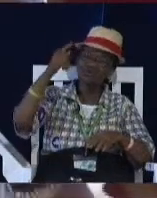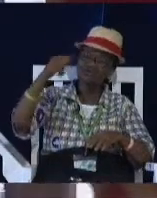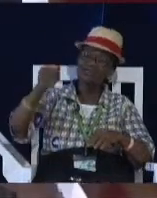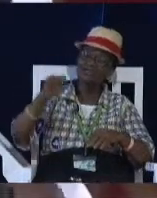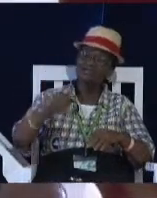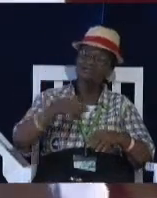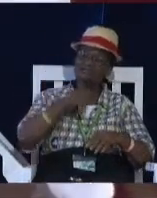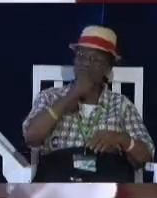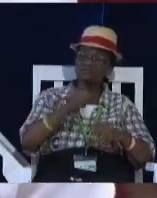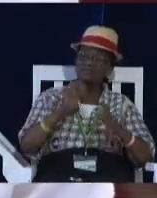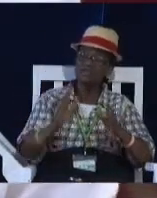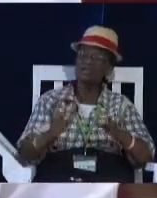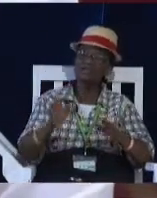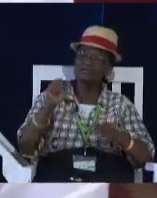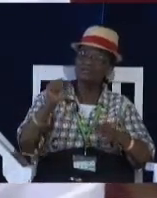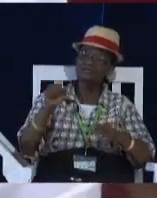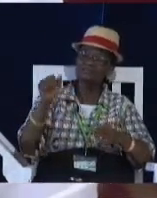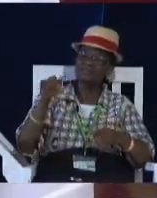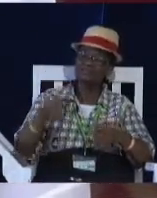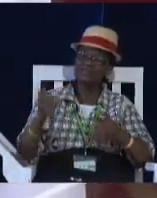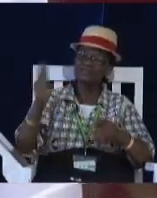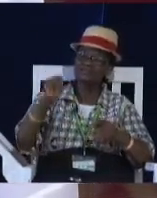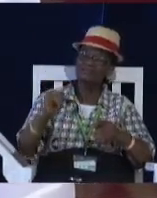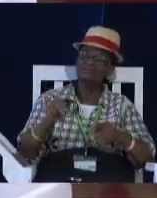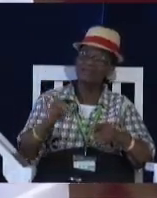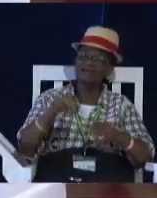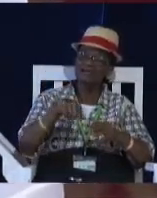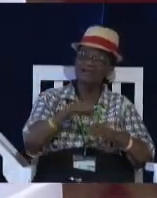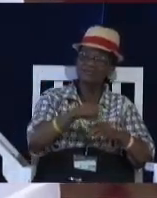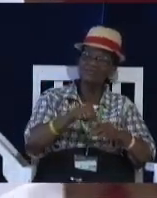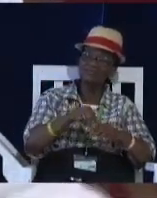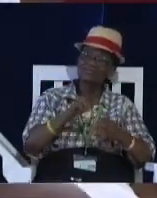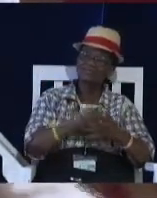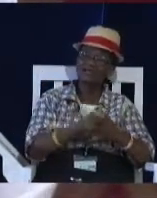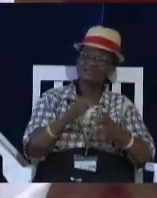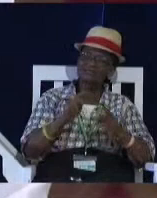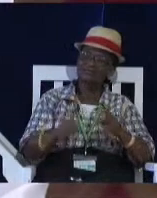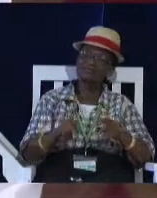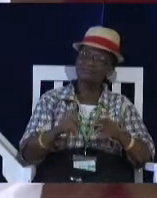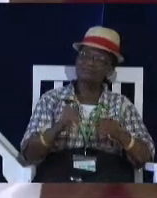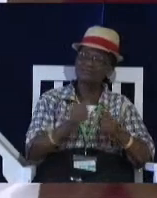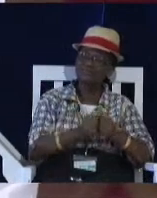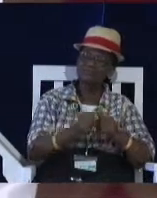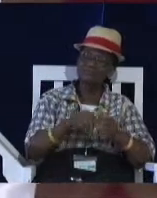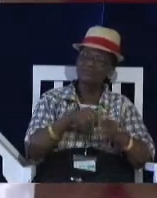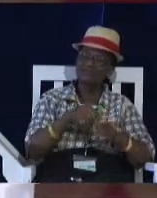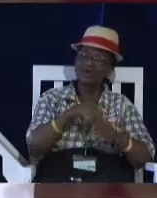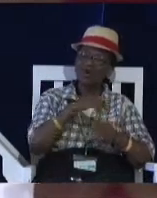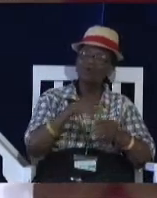Let them anoint that fellow with oil and pray for him.